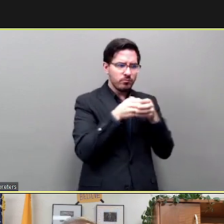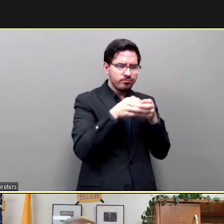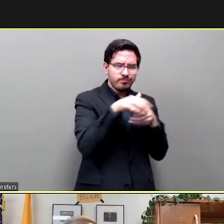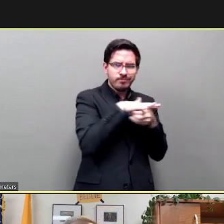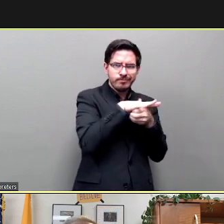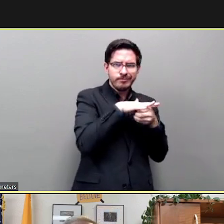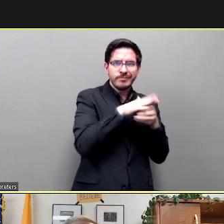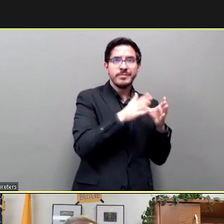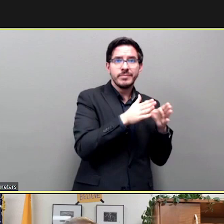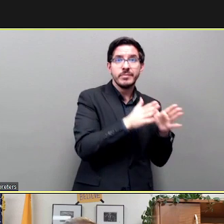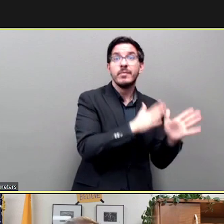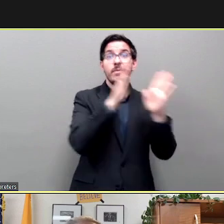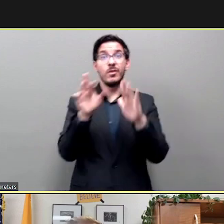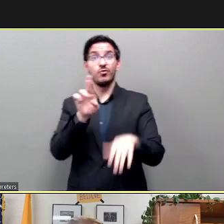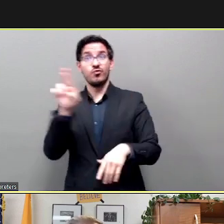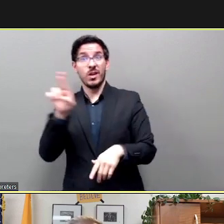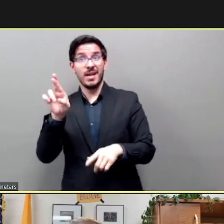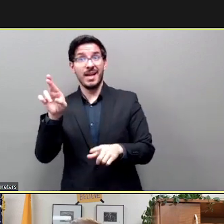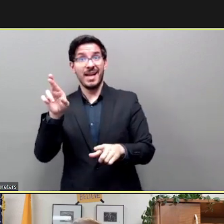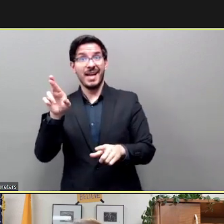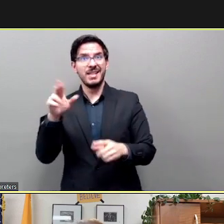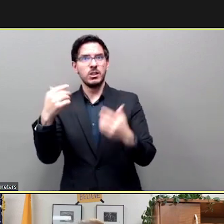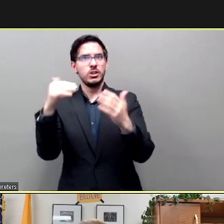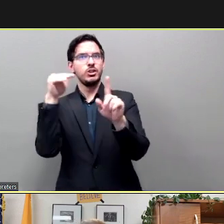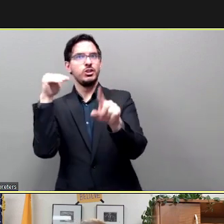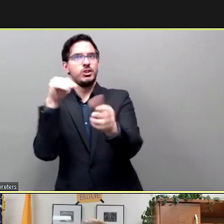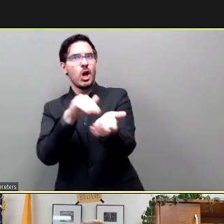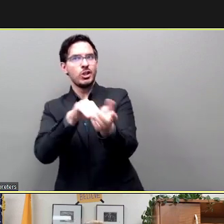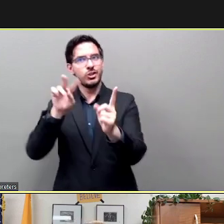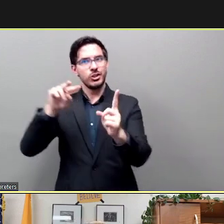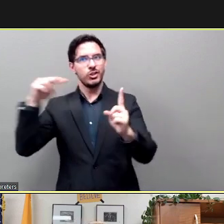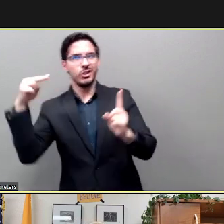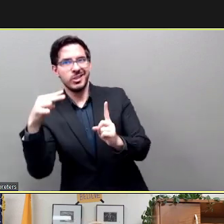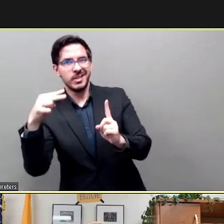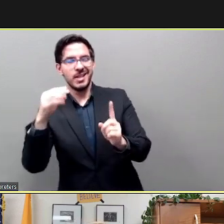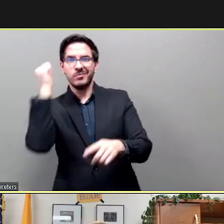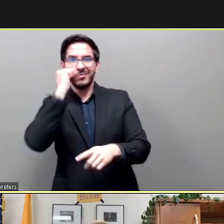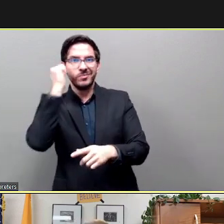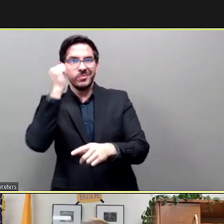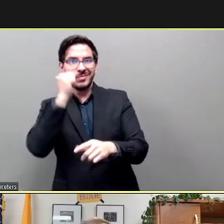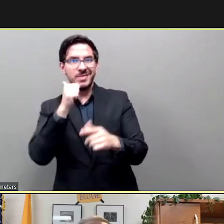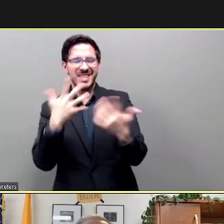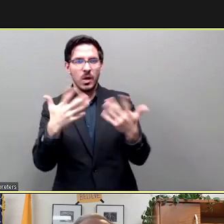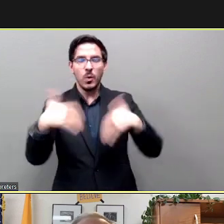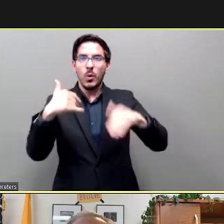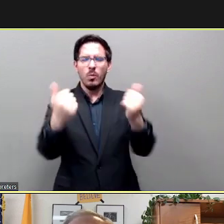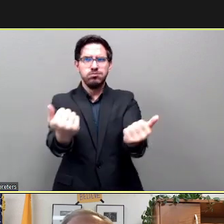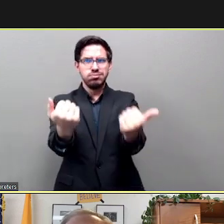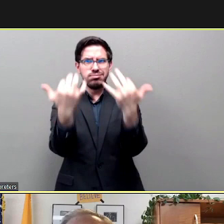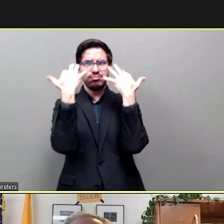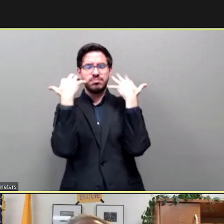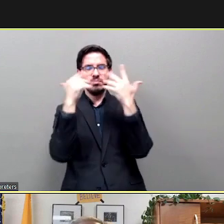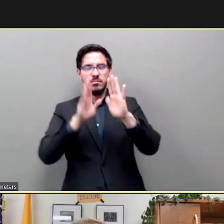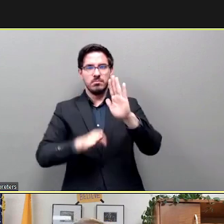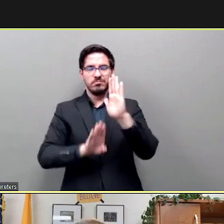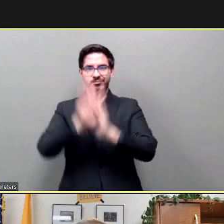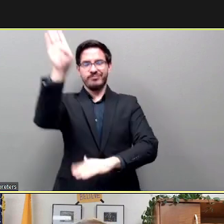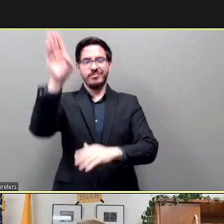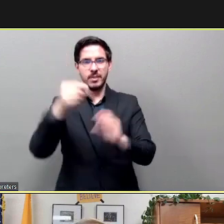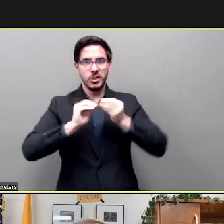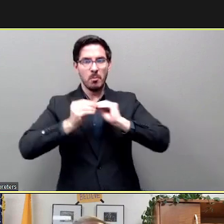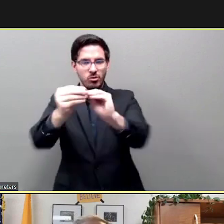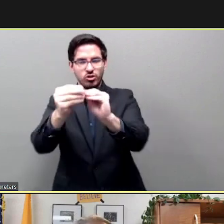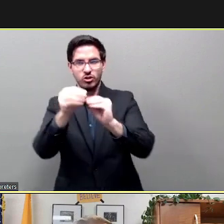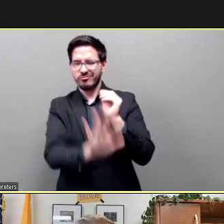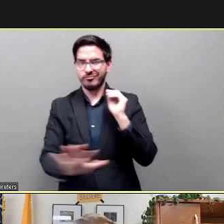all our healthcare providers are facing as they go into work each day in a variety of different settings across the state.